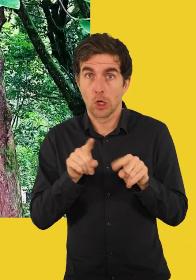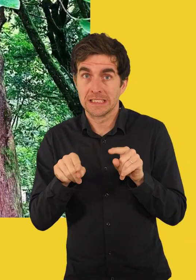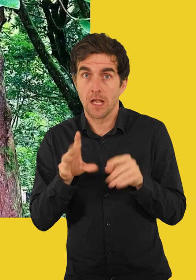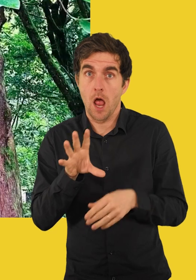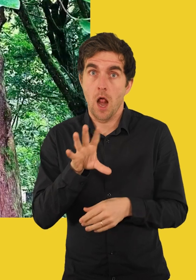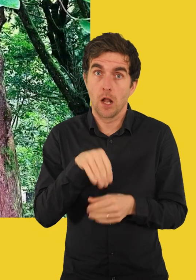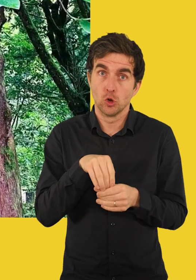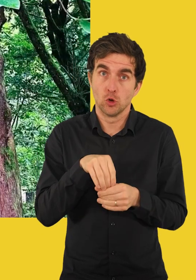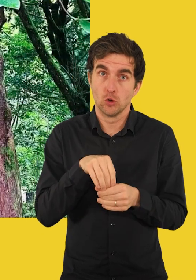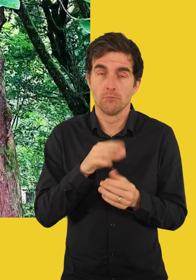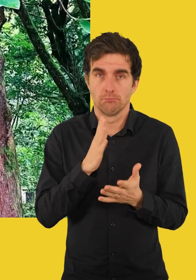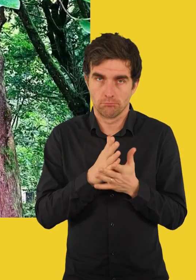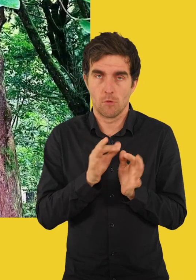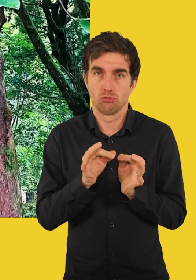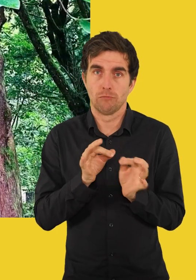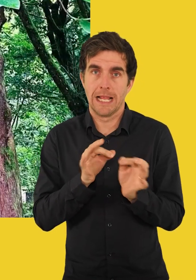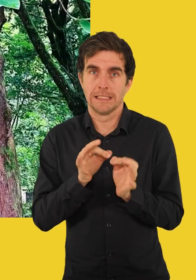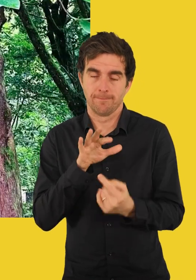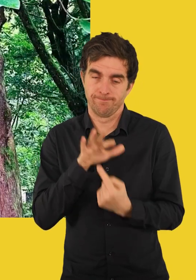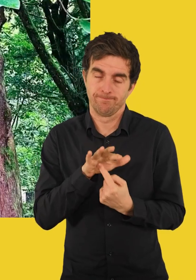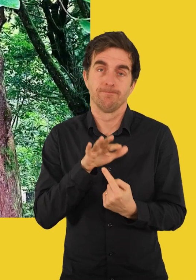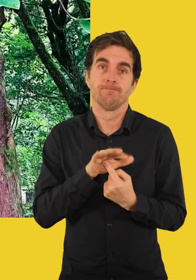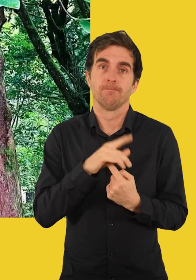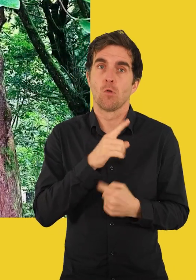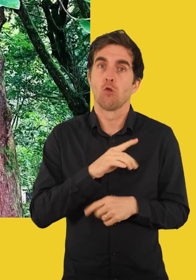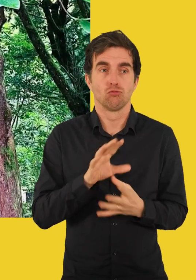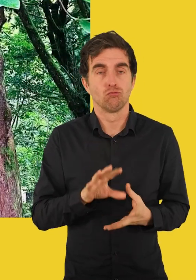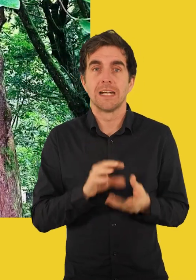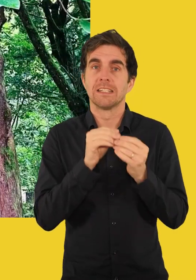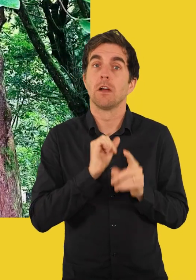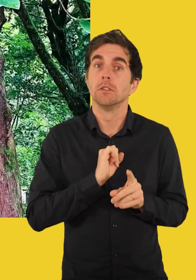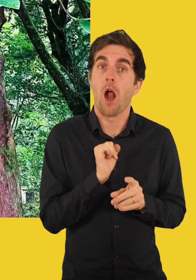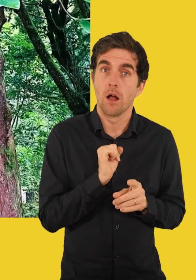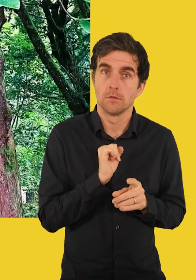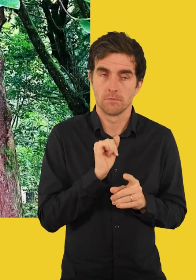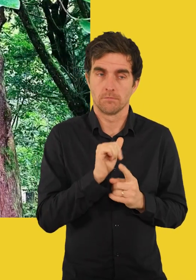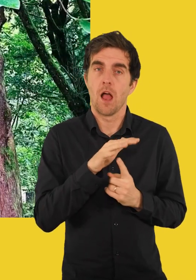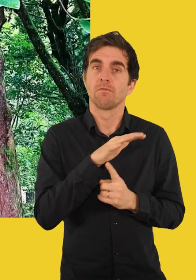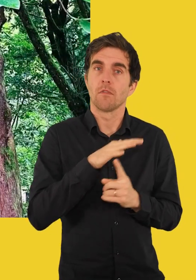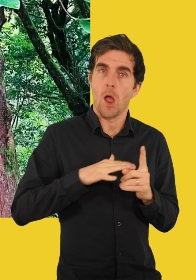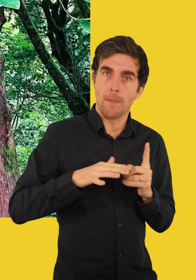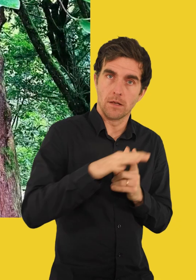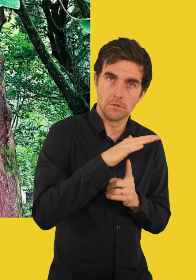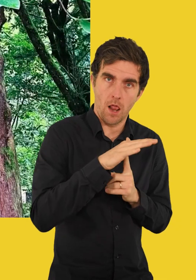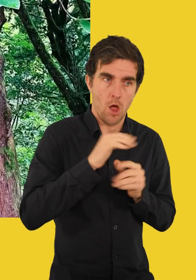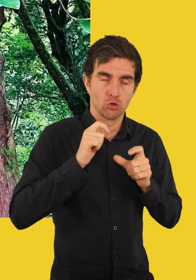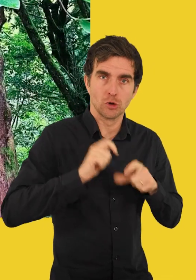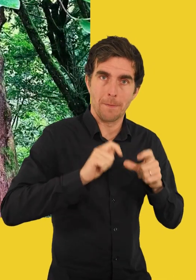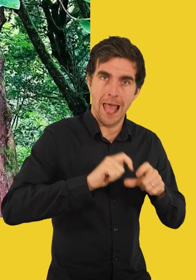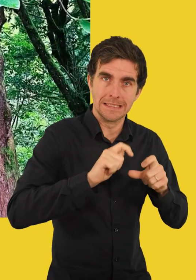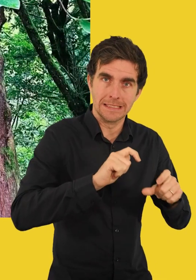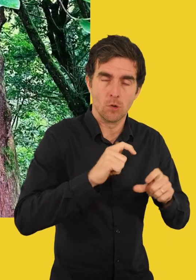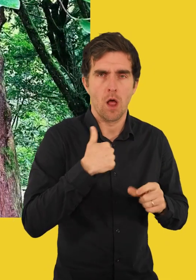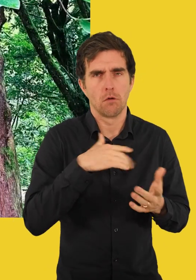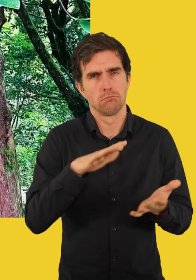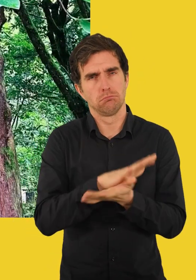equality, diversity and inclusion is a strategic priority for Creative Scotland, as is environmental sustainability. So I'm